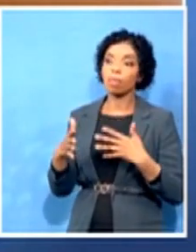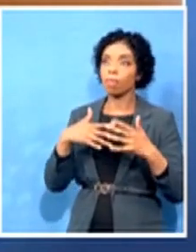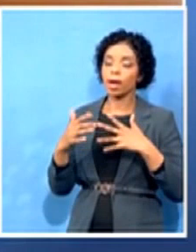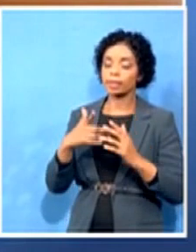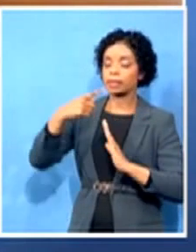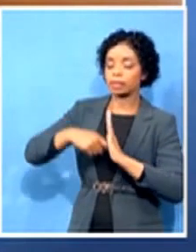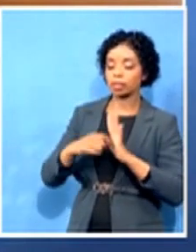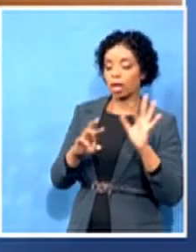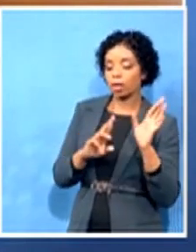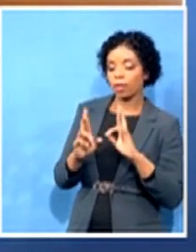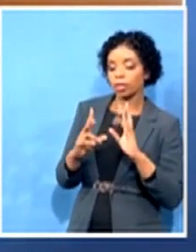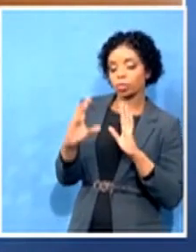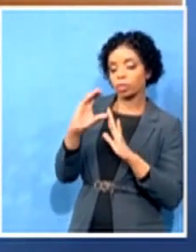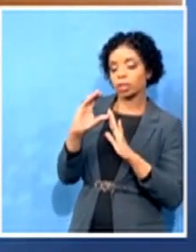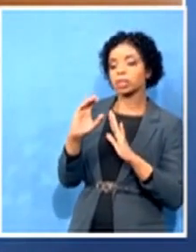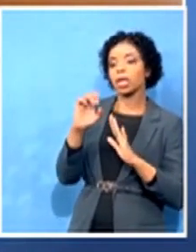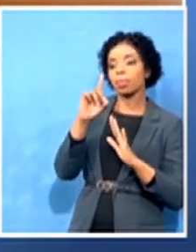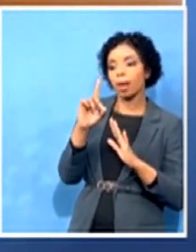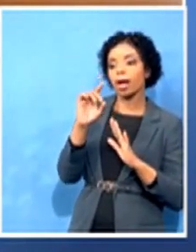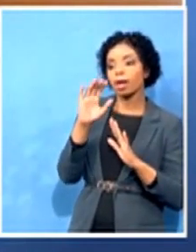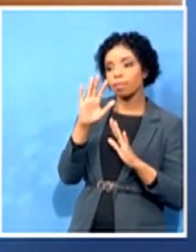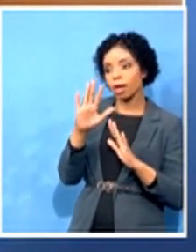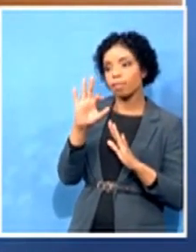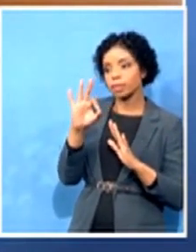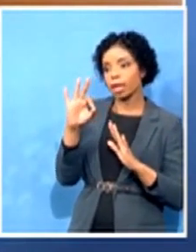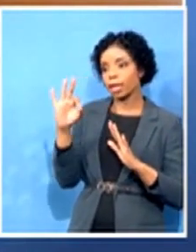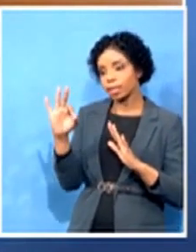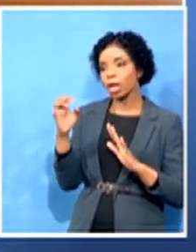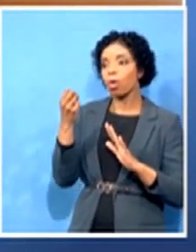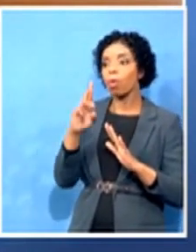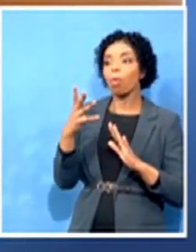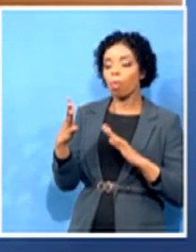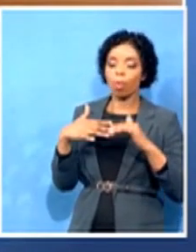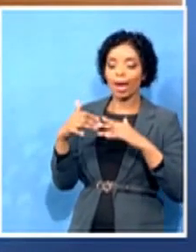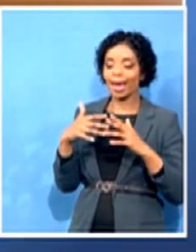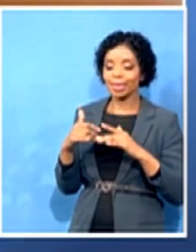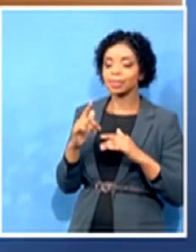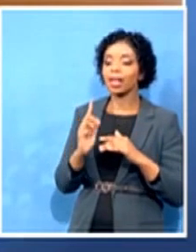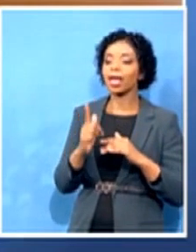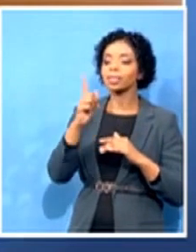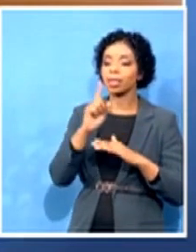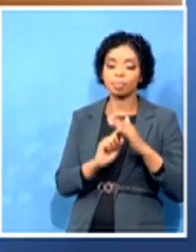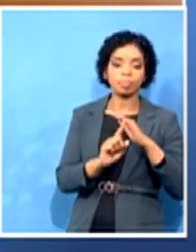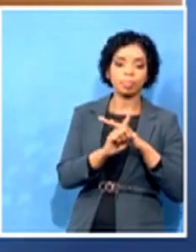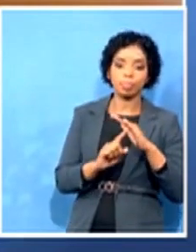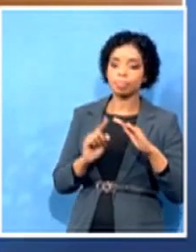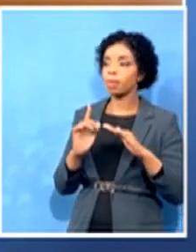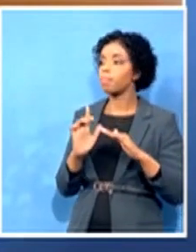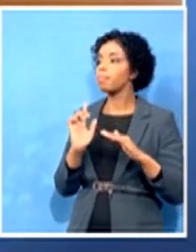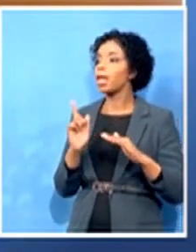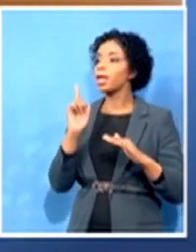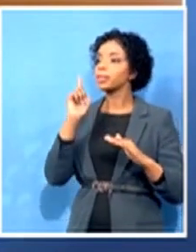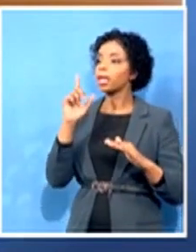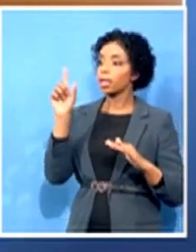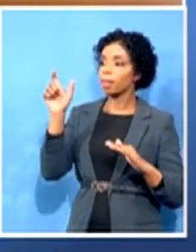1533 or at any stage after such appearance before the accused has pleaded to the charge, publish in any